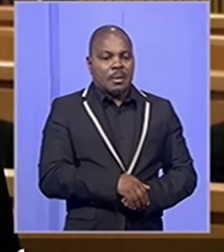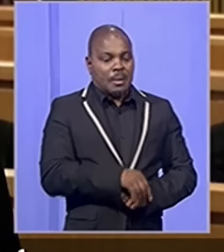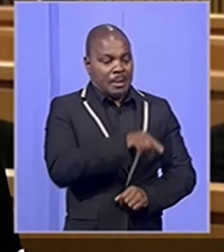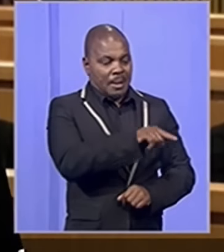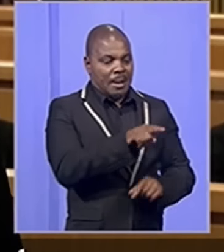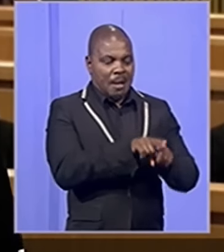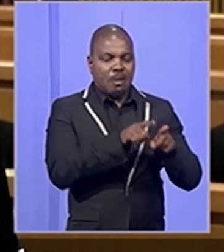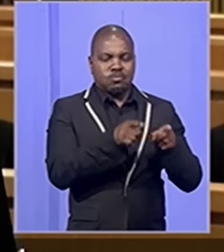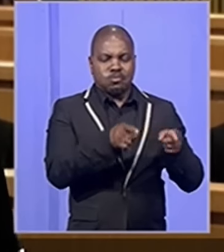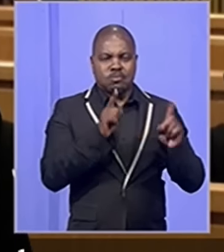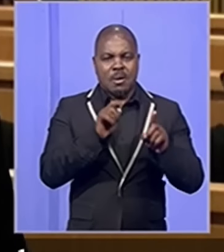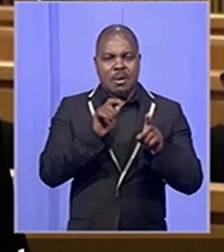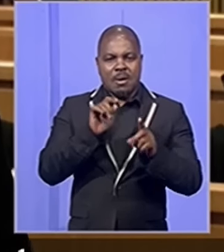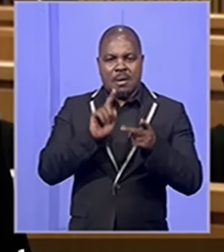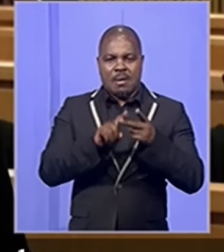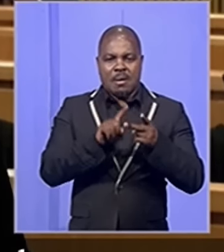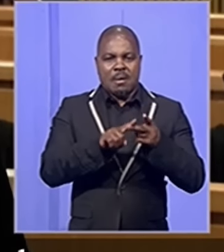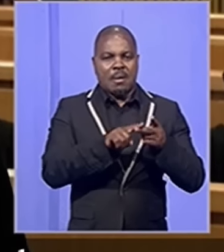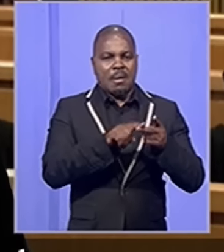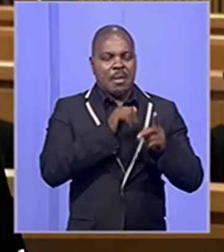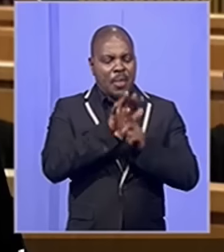violence, infiltration,